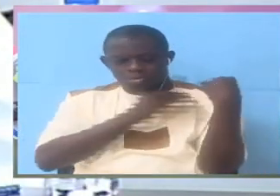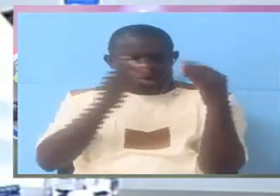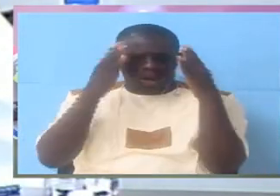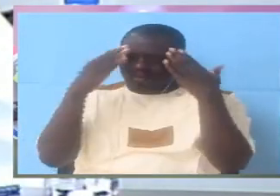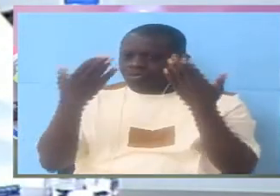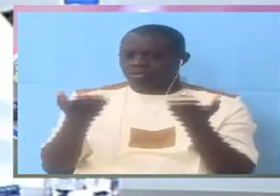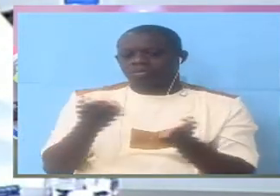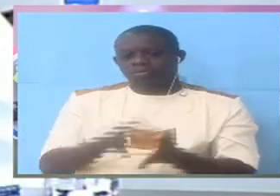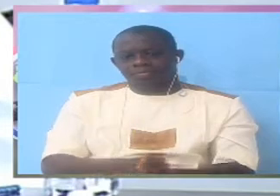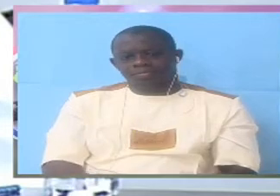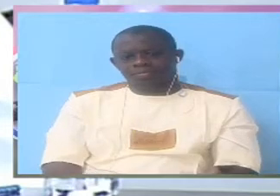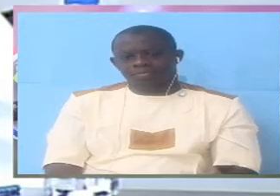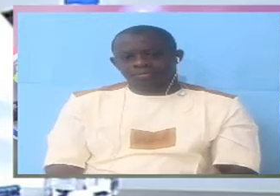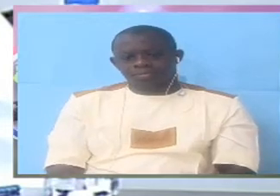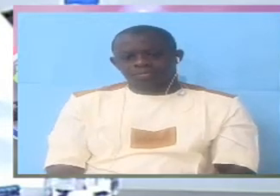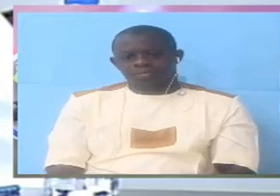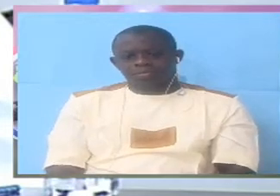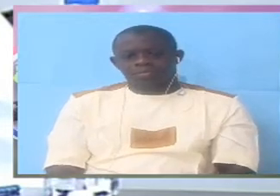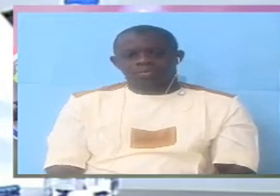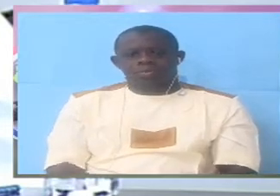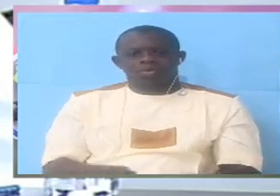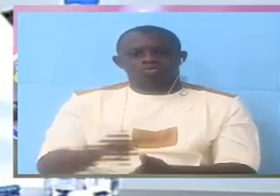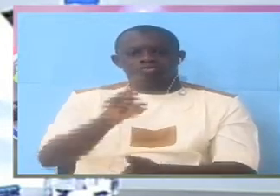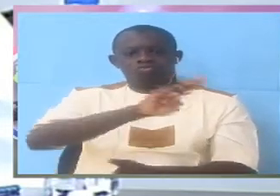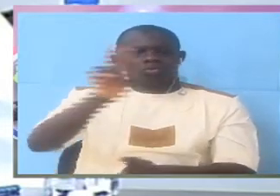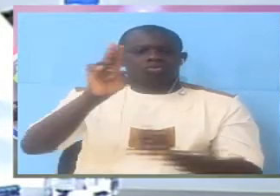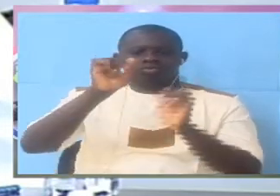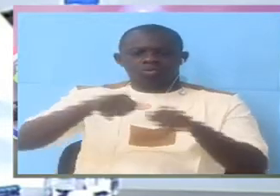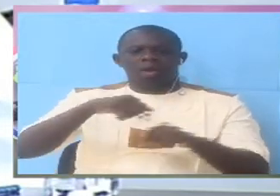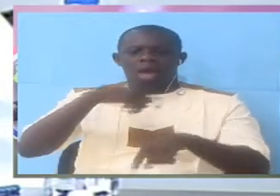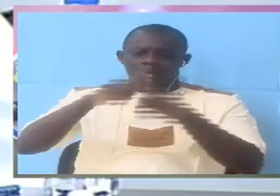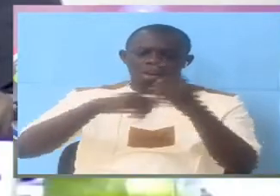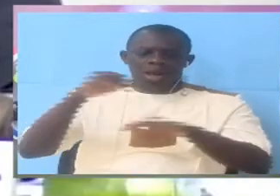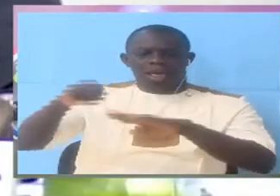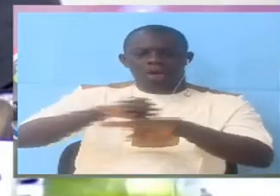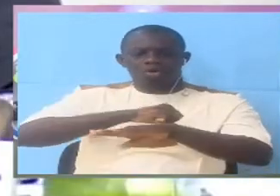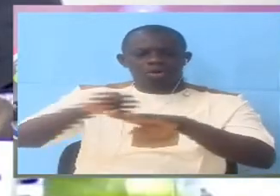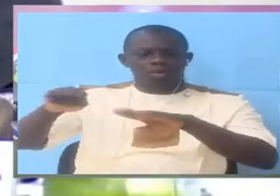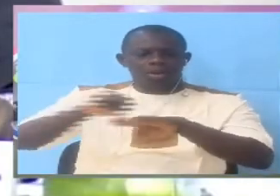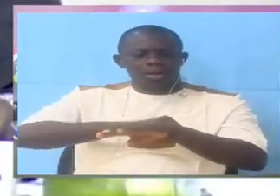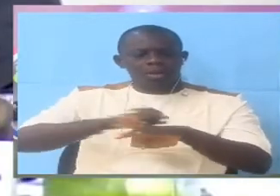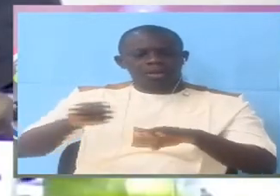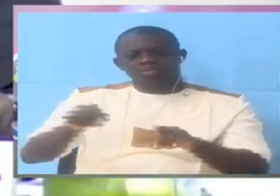remember. You cannot also confirm economic sabotage? I can